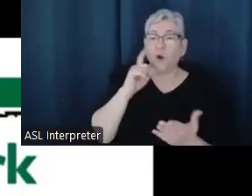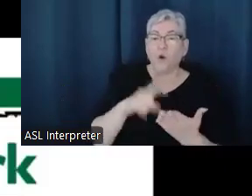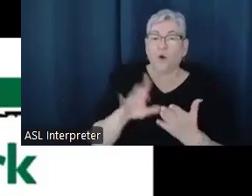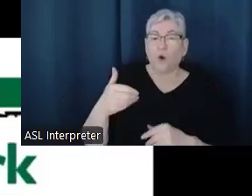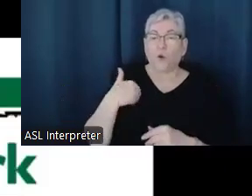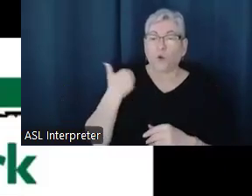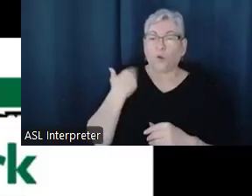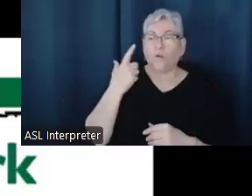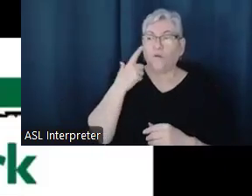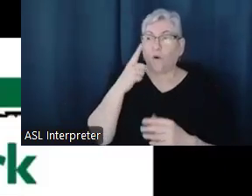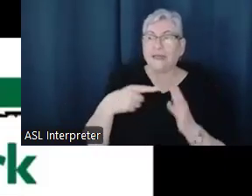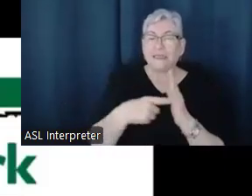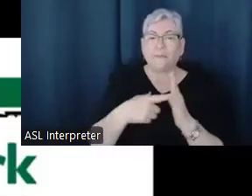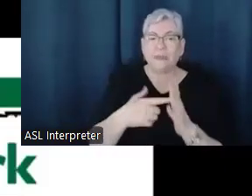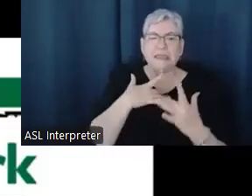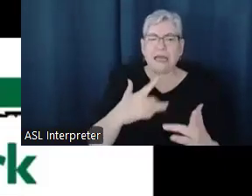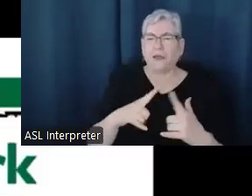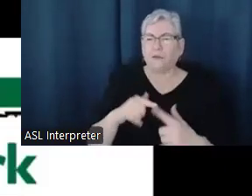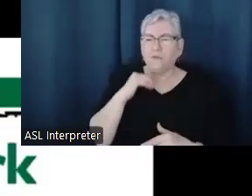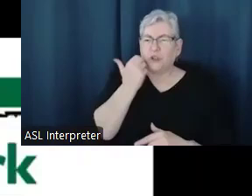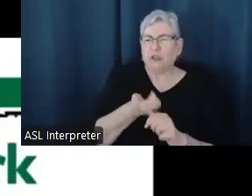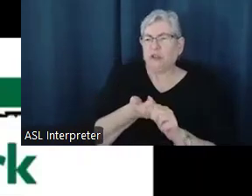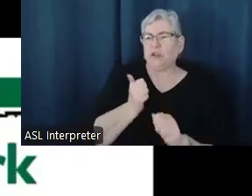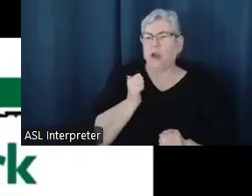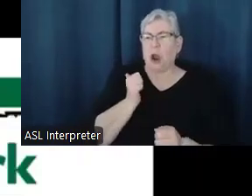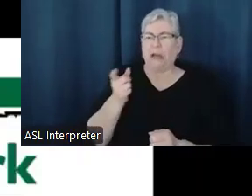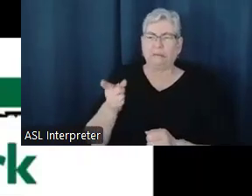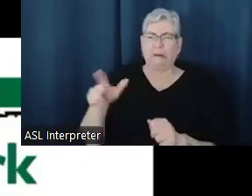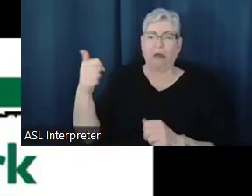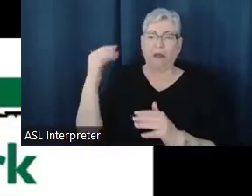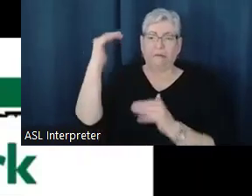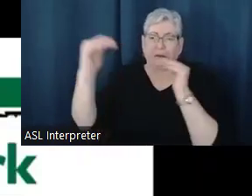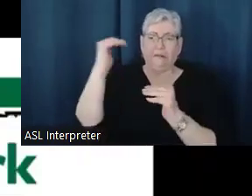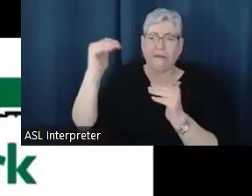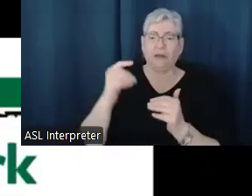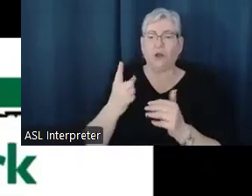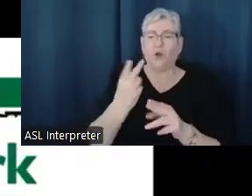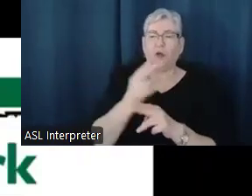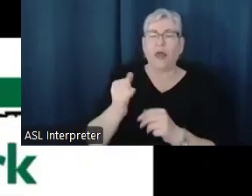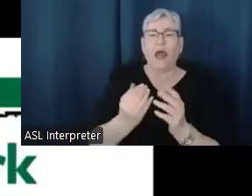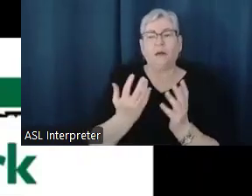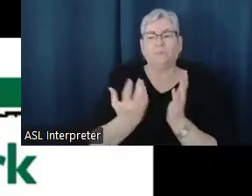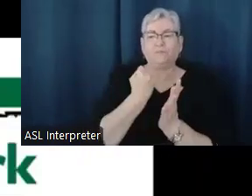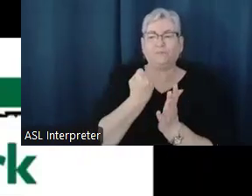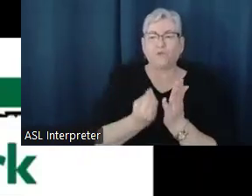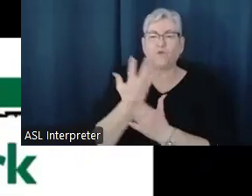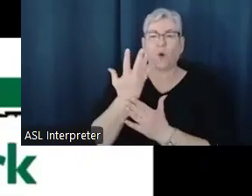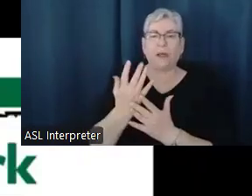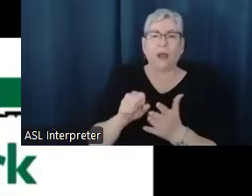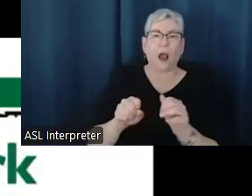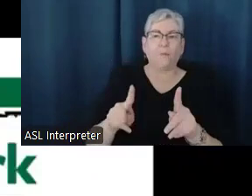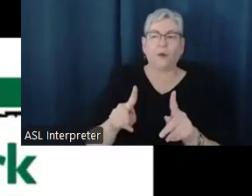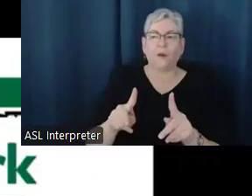example, tend to really shy away around another adult, use it as a growing opportunity. Maybe bring in